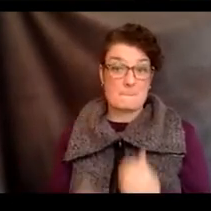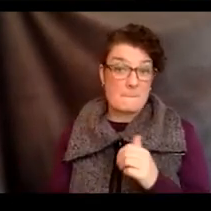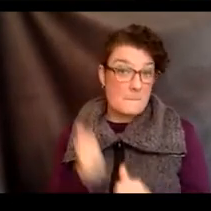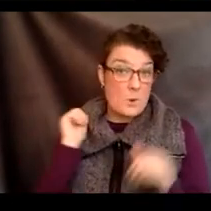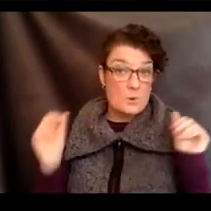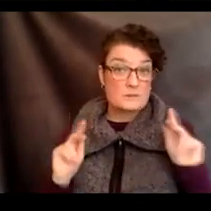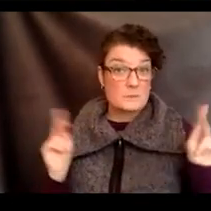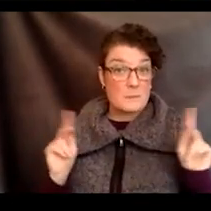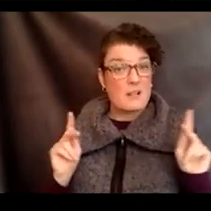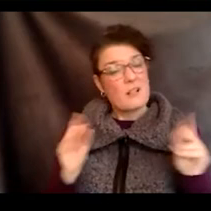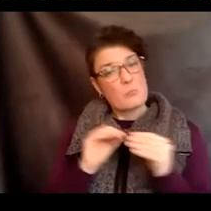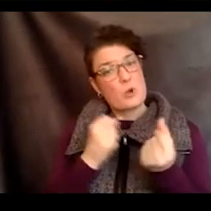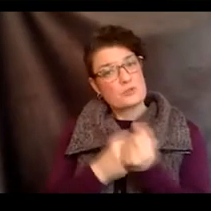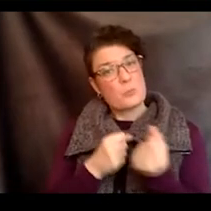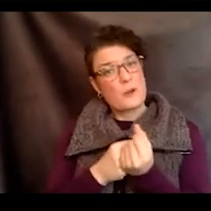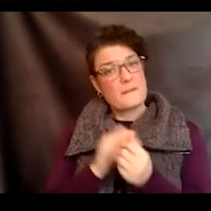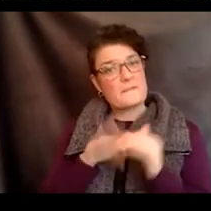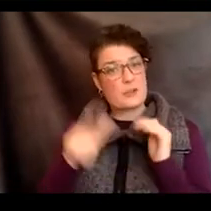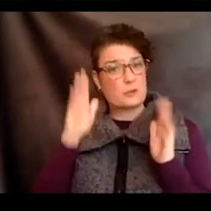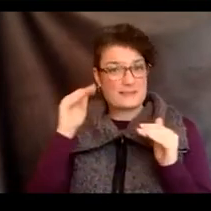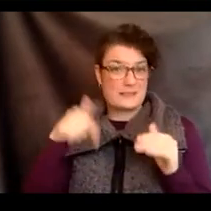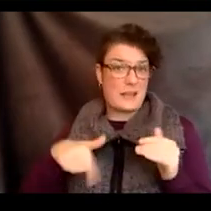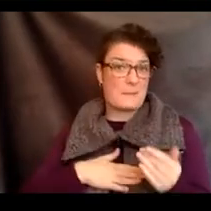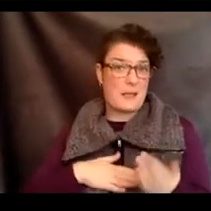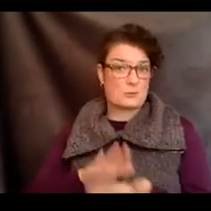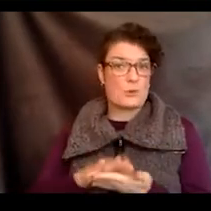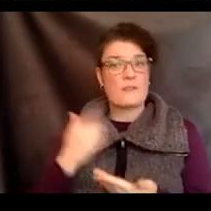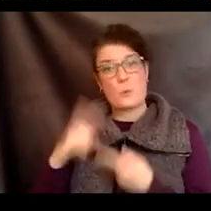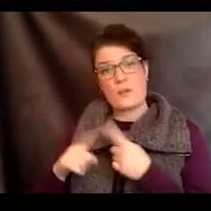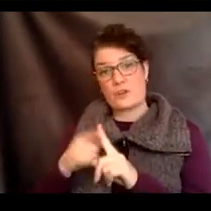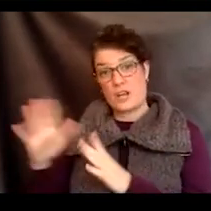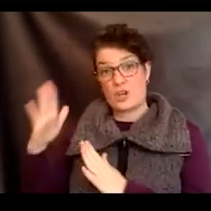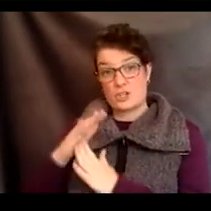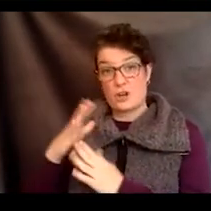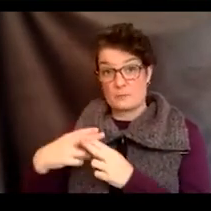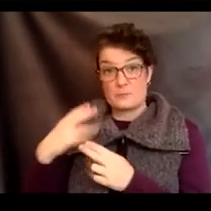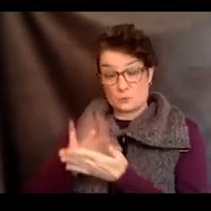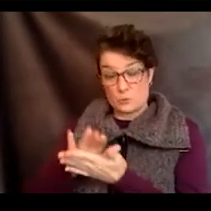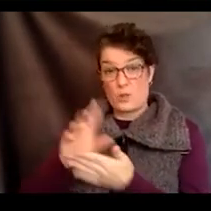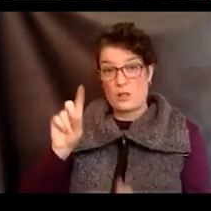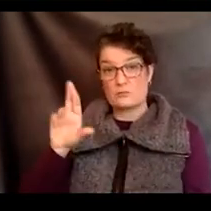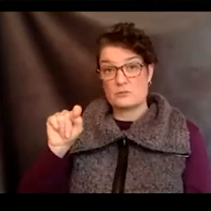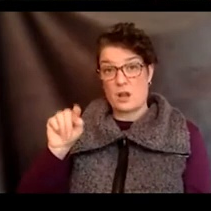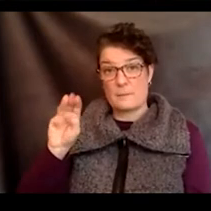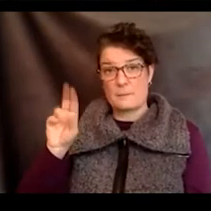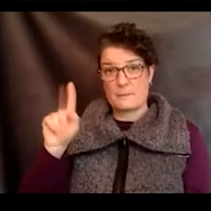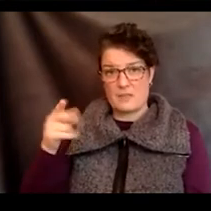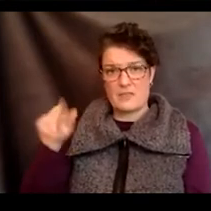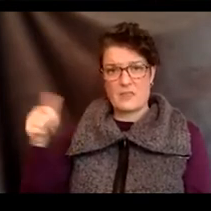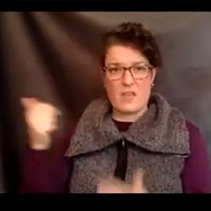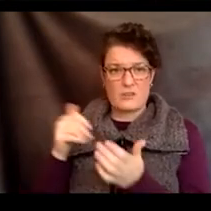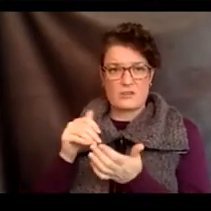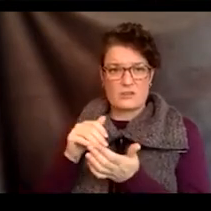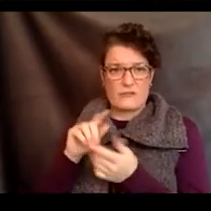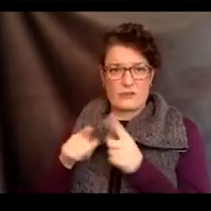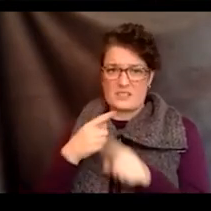actually more supportive than you would think at Redwood. Like I have a friend, her top school is Dartmouth, And my other friend was like, oh, I don't even want to apply